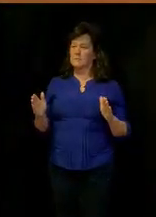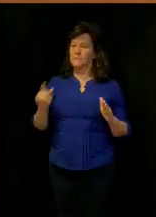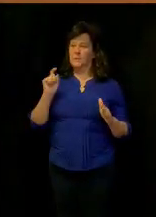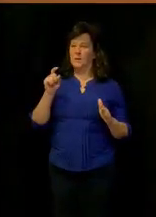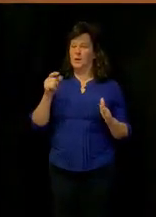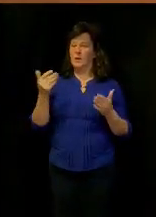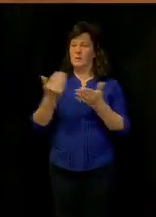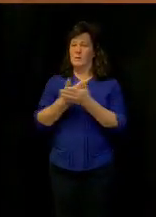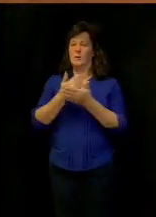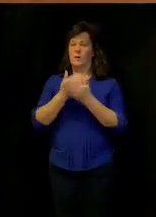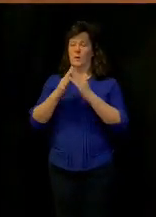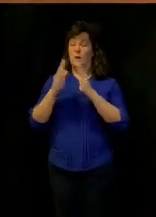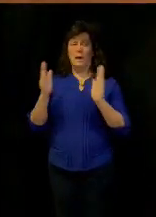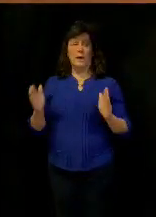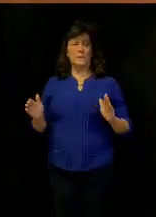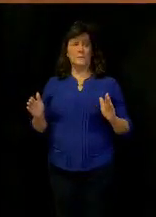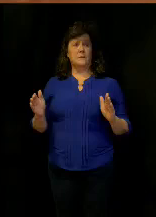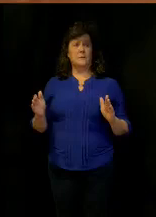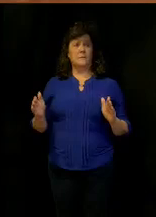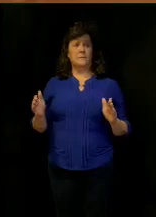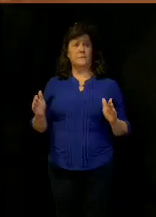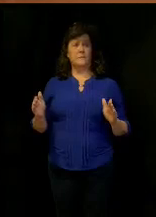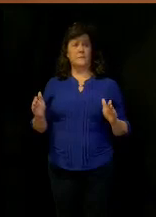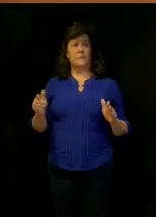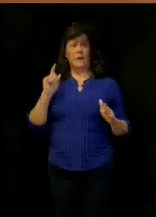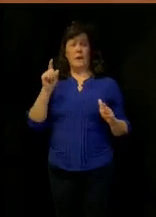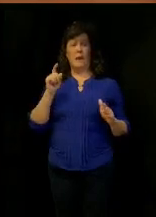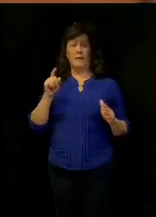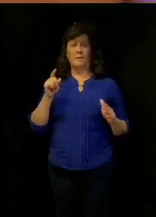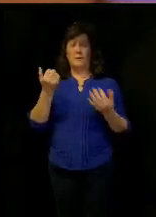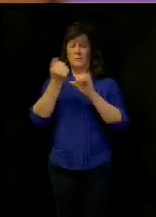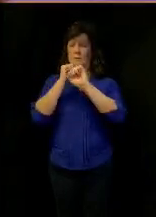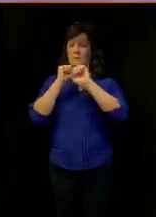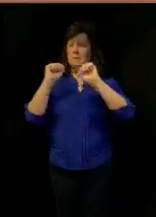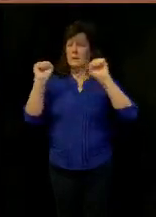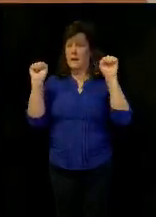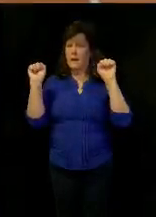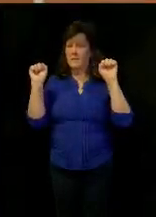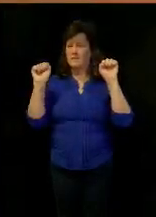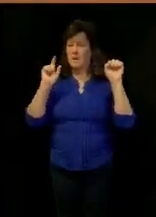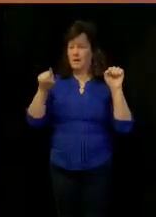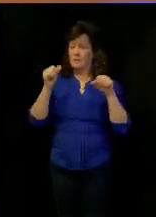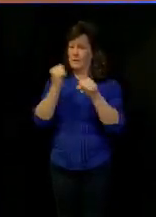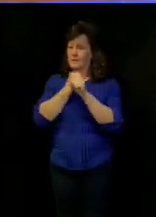a new house. You got to be born again.